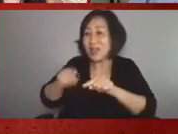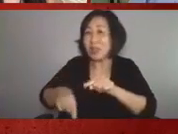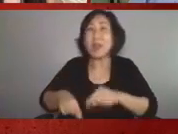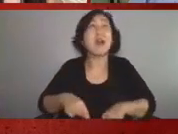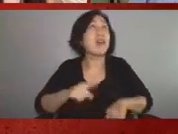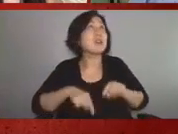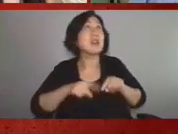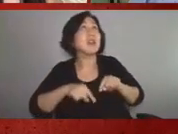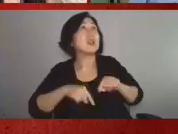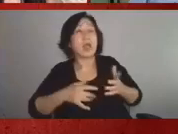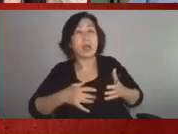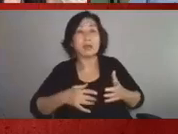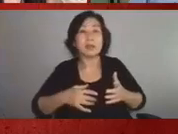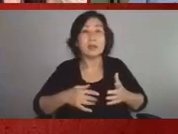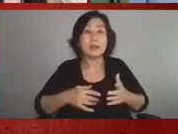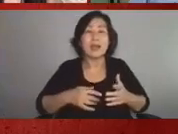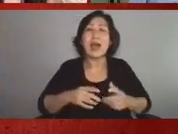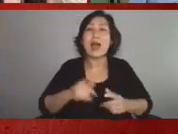That's right. And